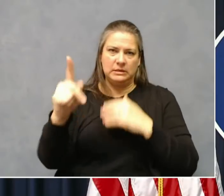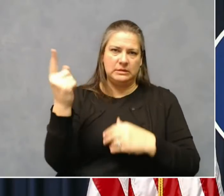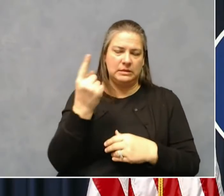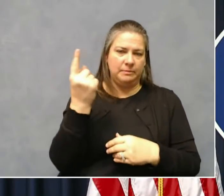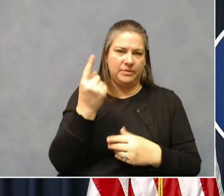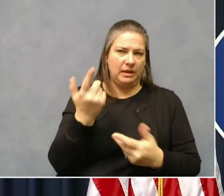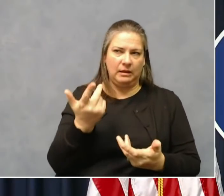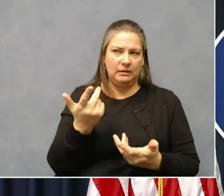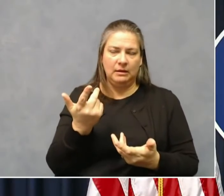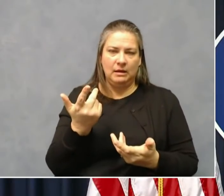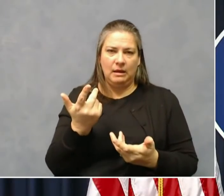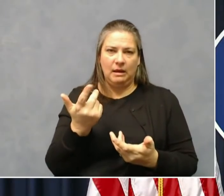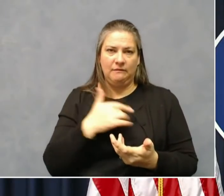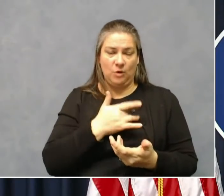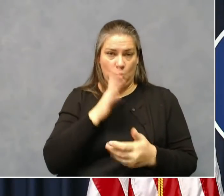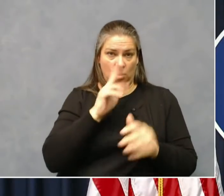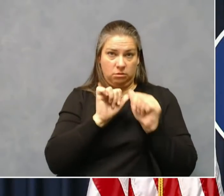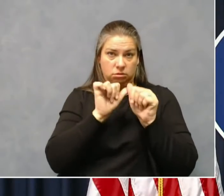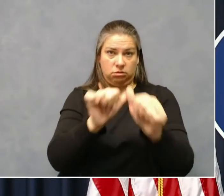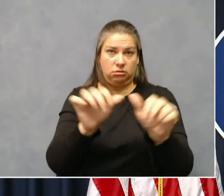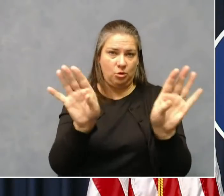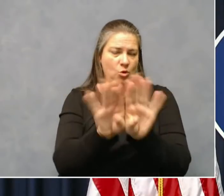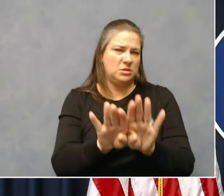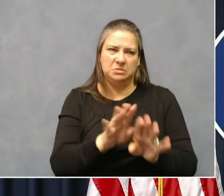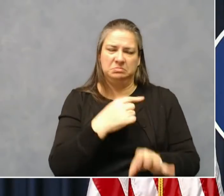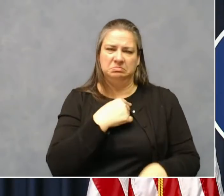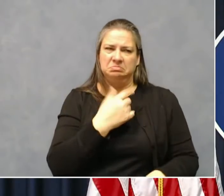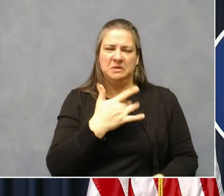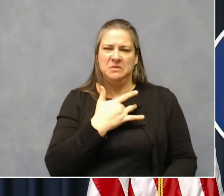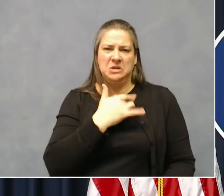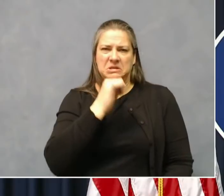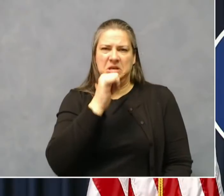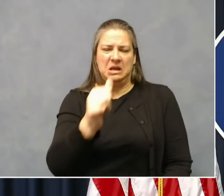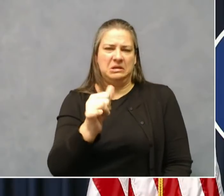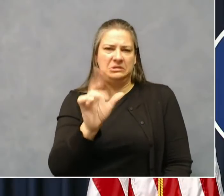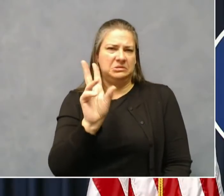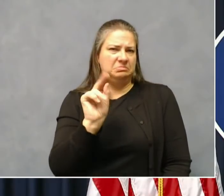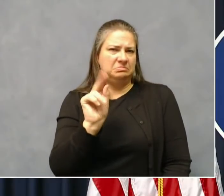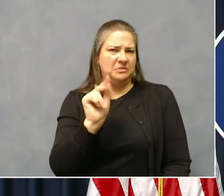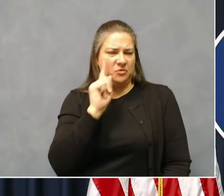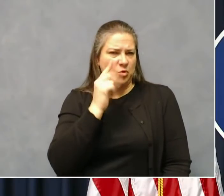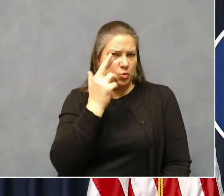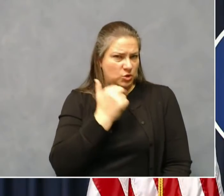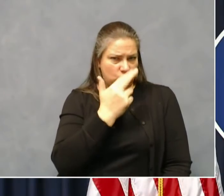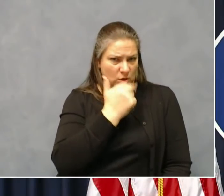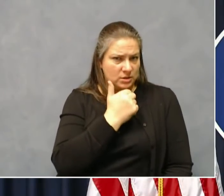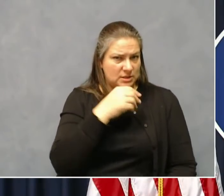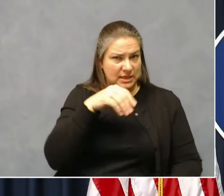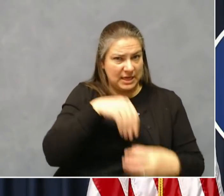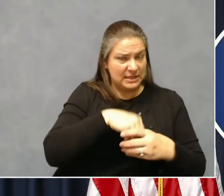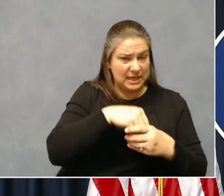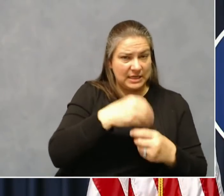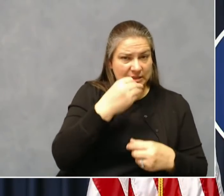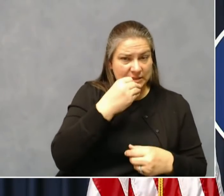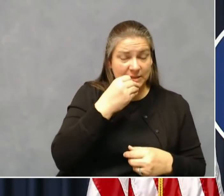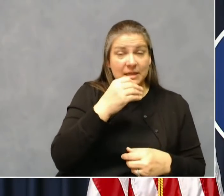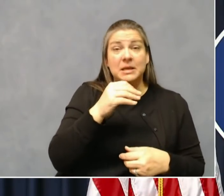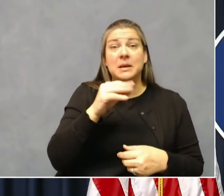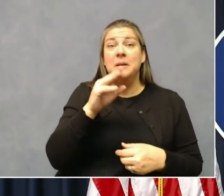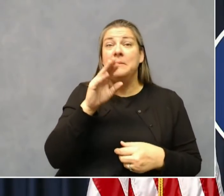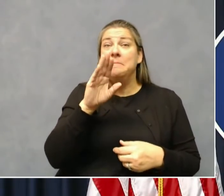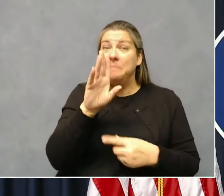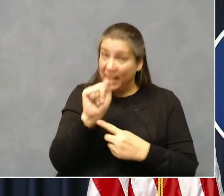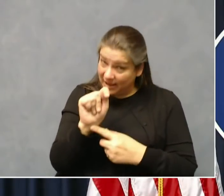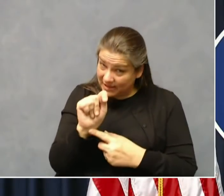of the closing of in-person dining. Again, we do need a lot better enforcement of